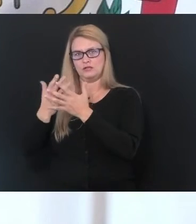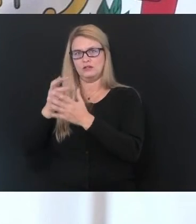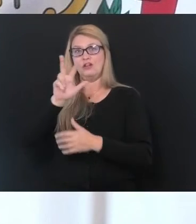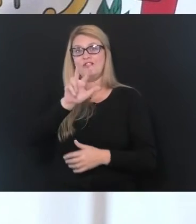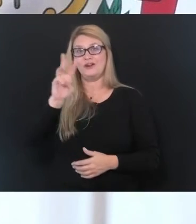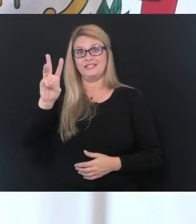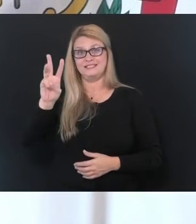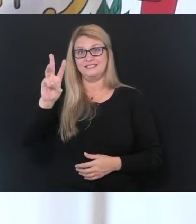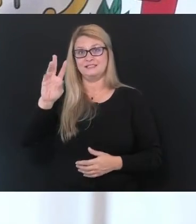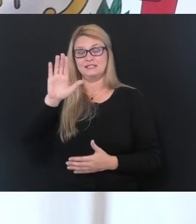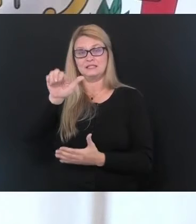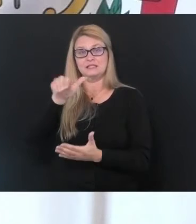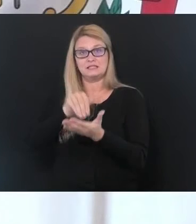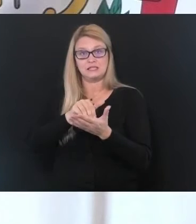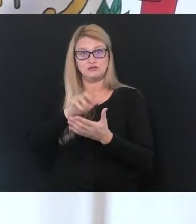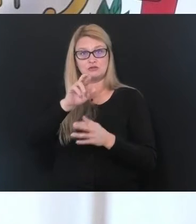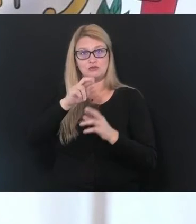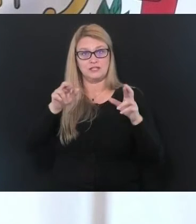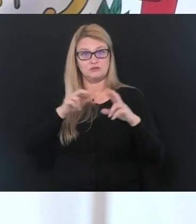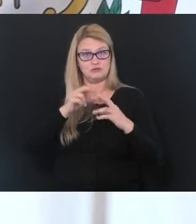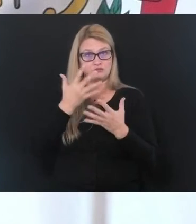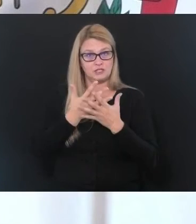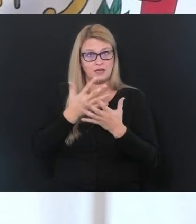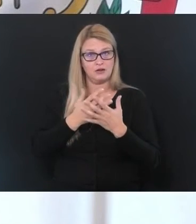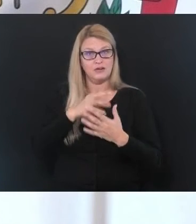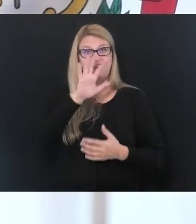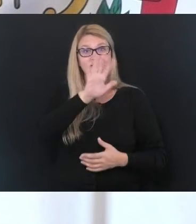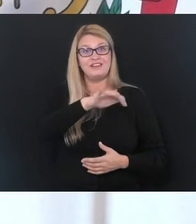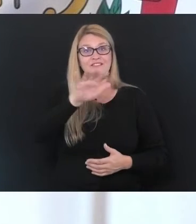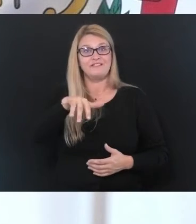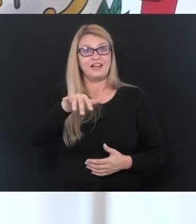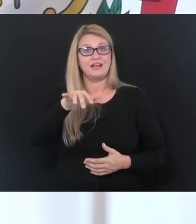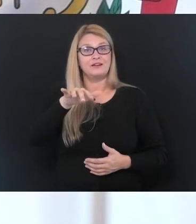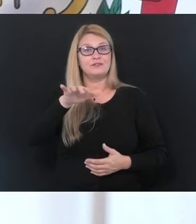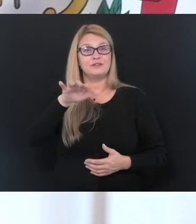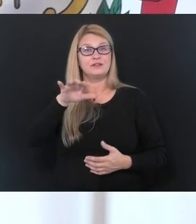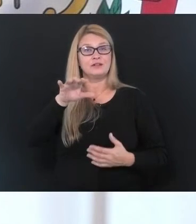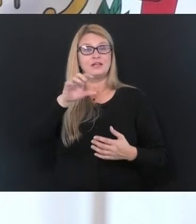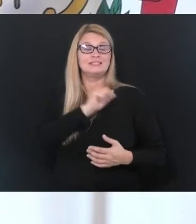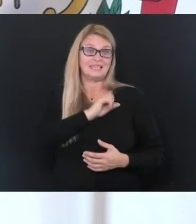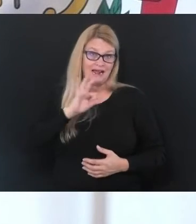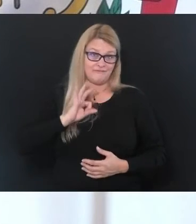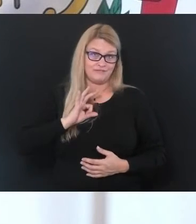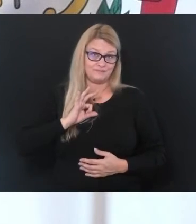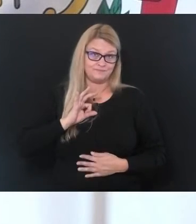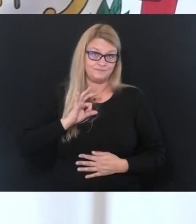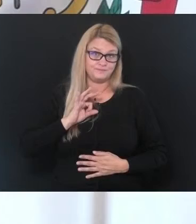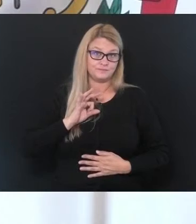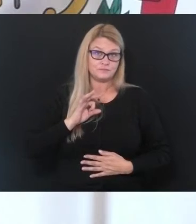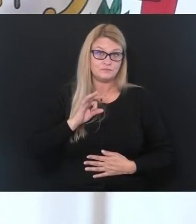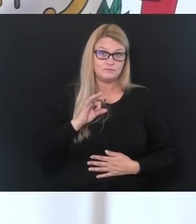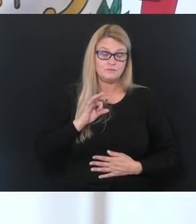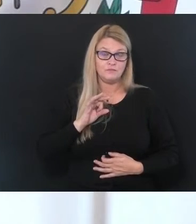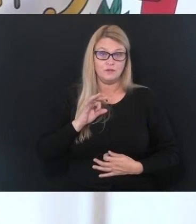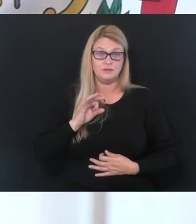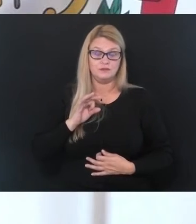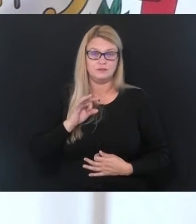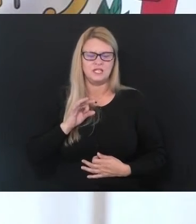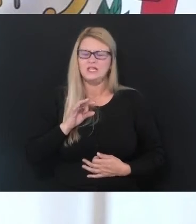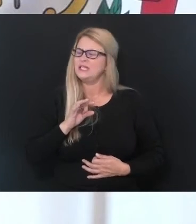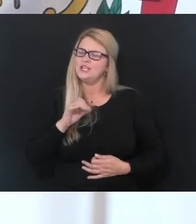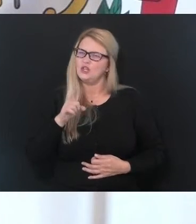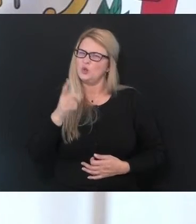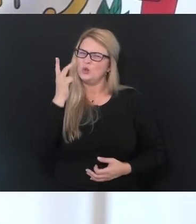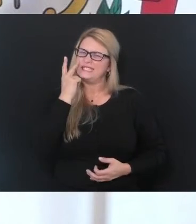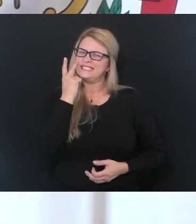36 at the Central Regional Jail, and 55 with our staff. And you can see just how this runs. I